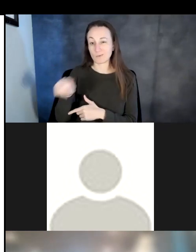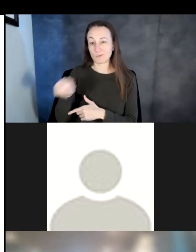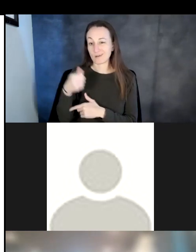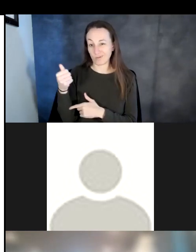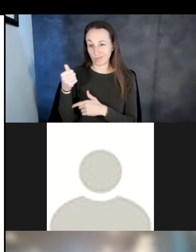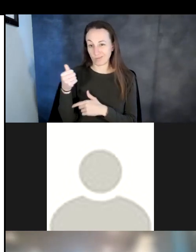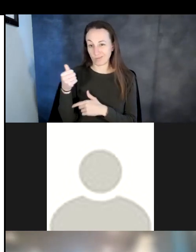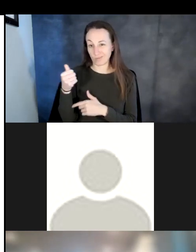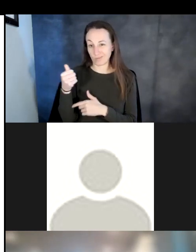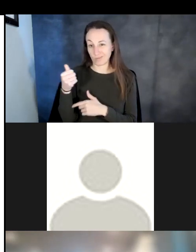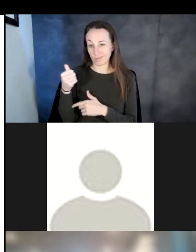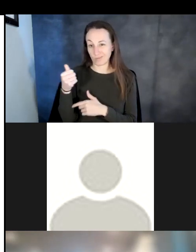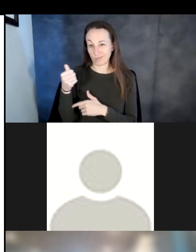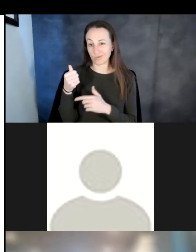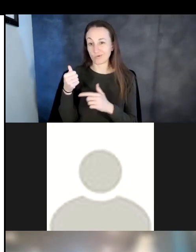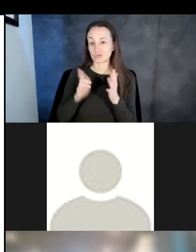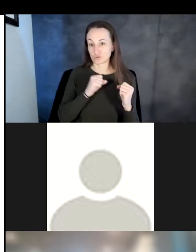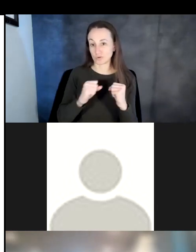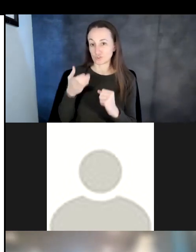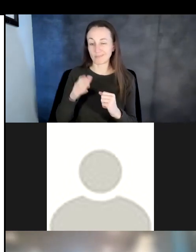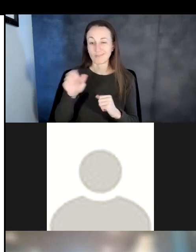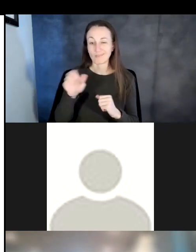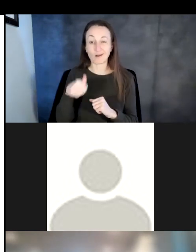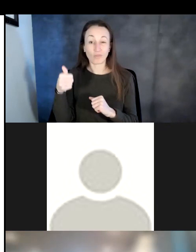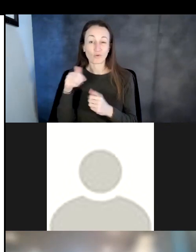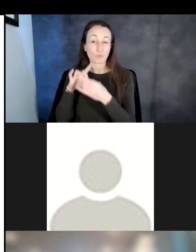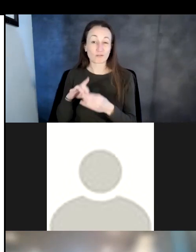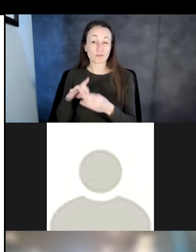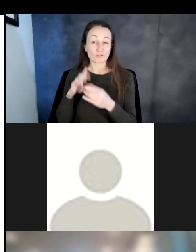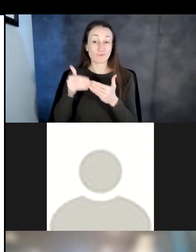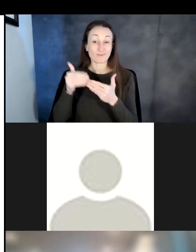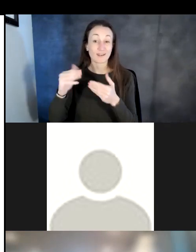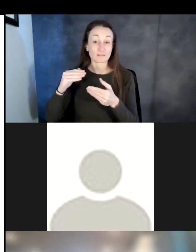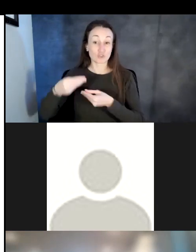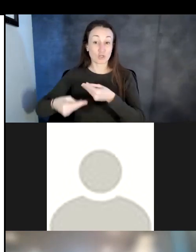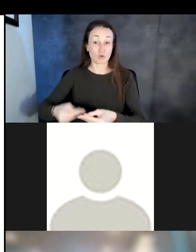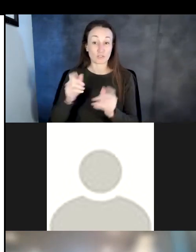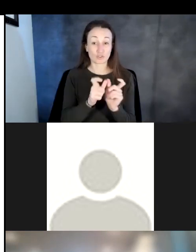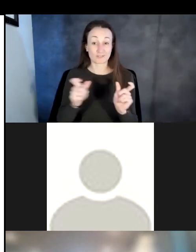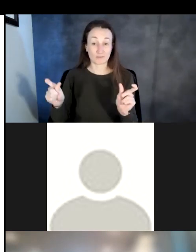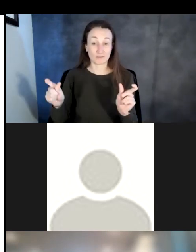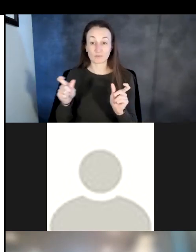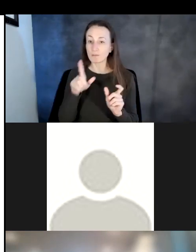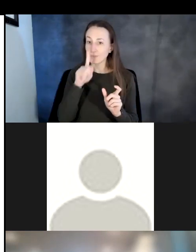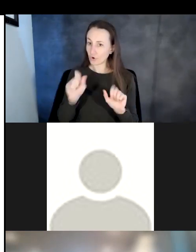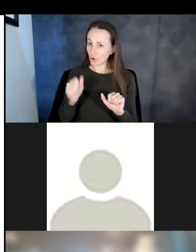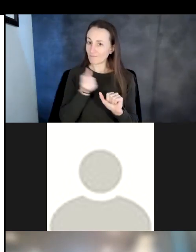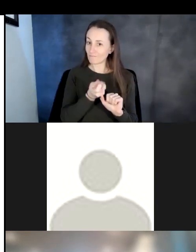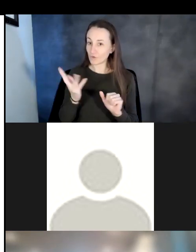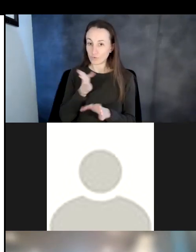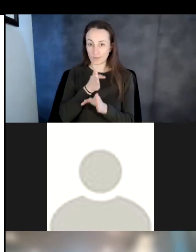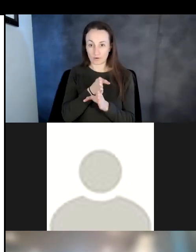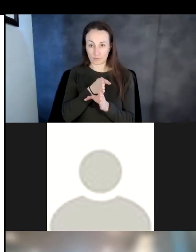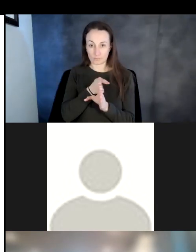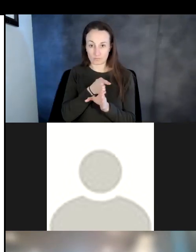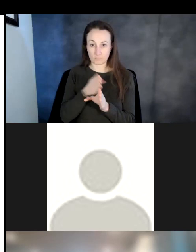familiar with next generation sequencing. But there's a key difference that we can take advantage of between next generation sequencing